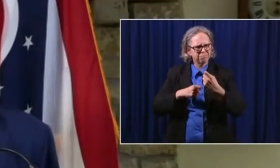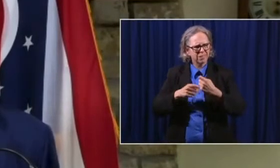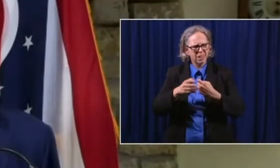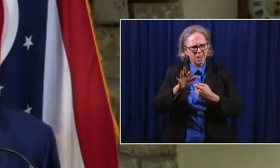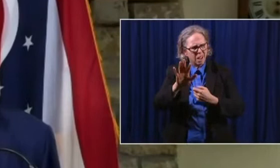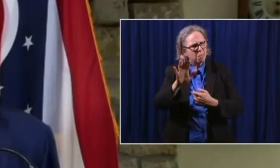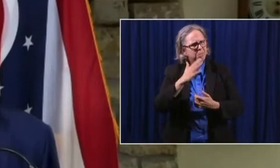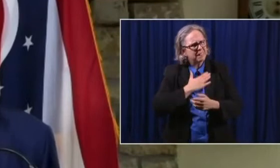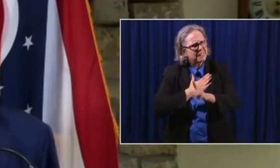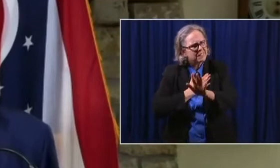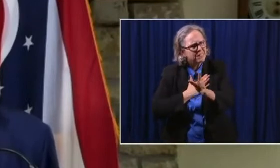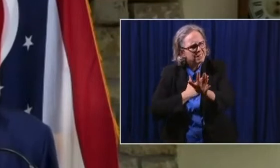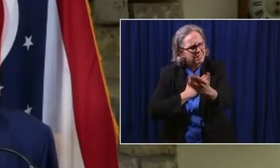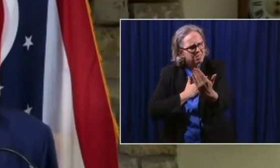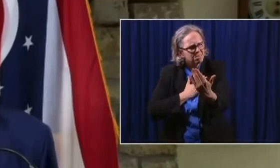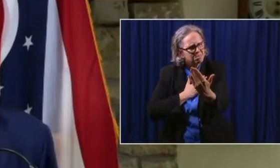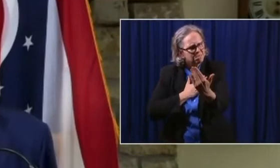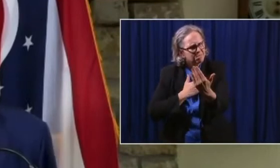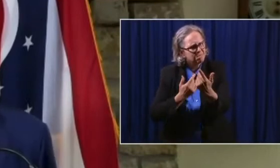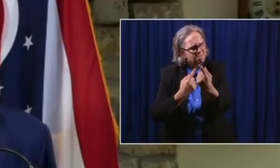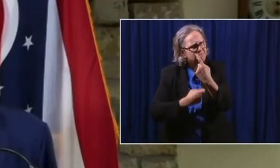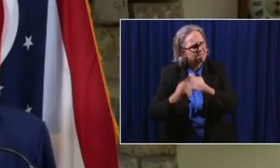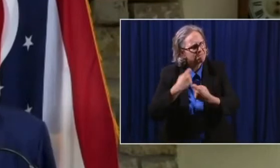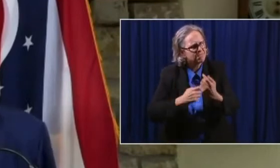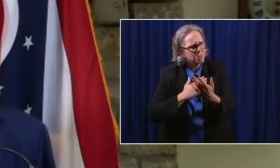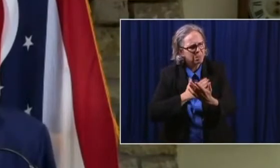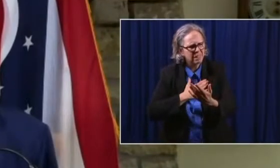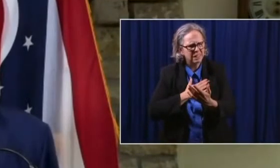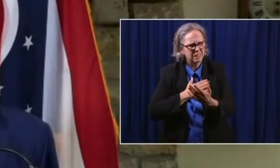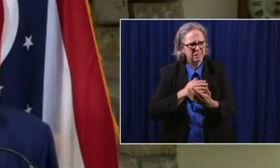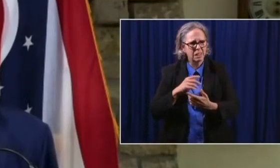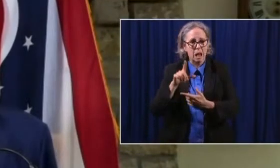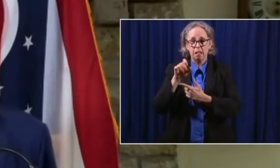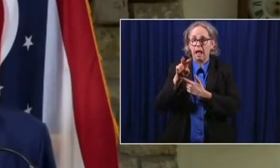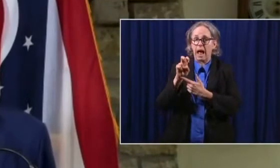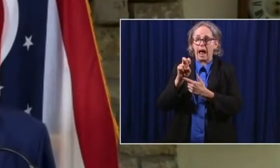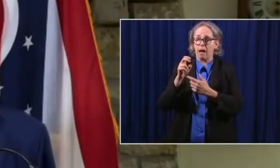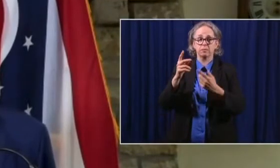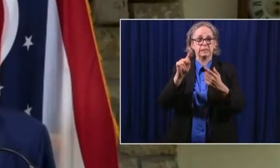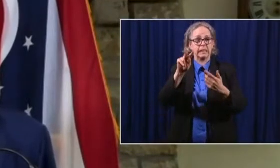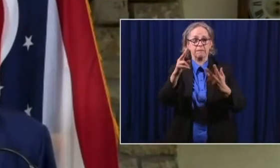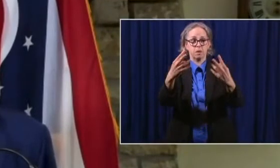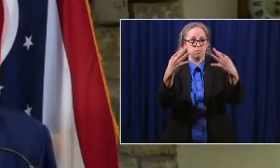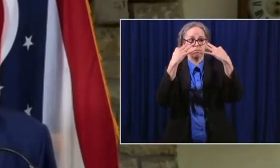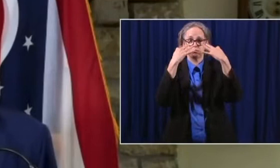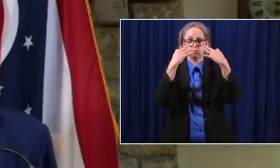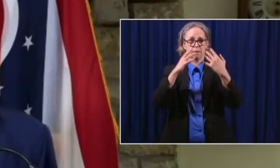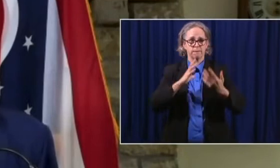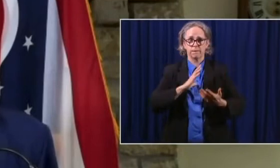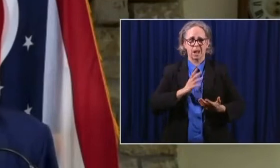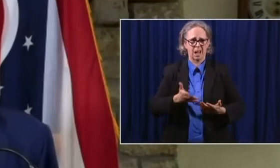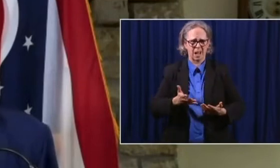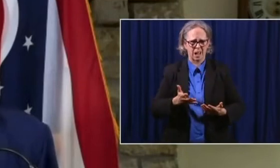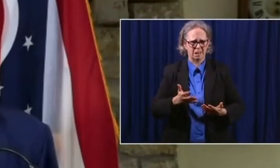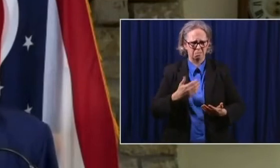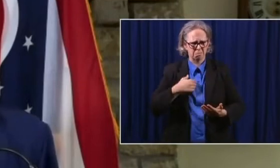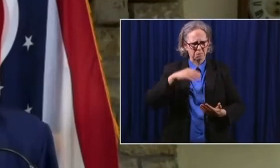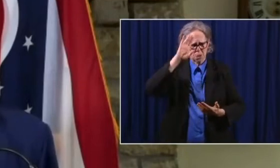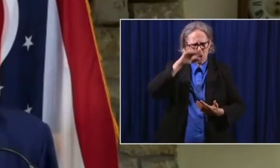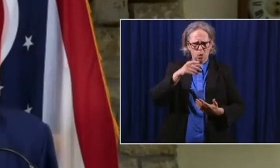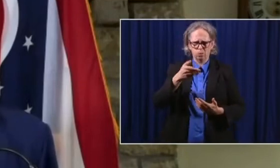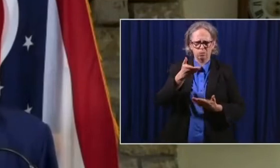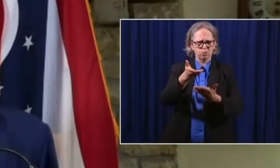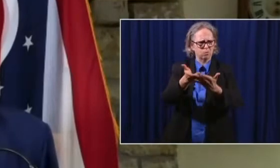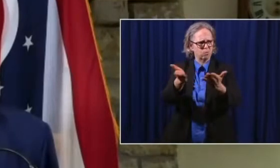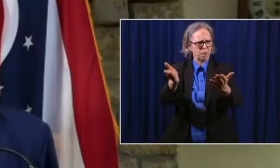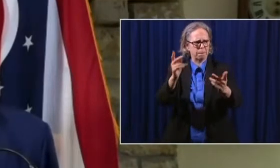to continue to be able to ask questions on live TV that anybody can watch. And I know you have a following out there. I can